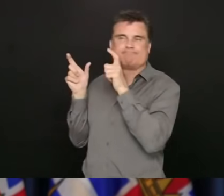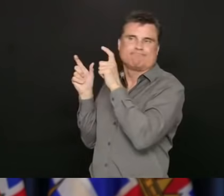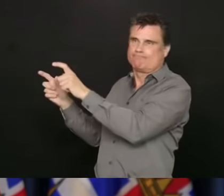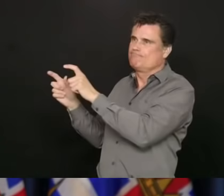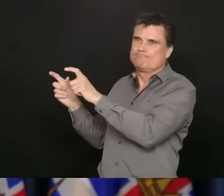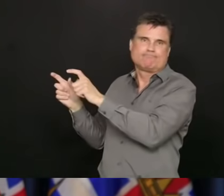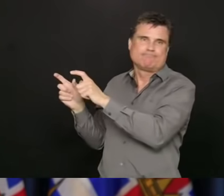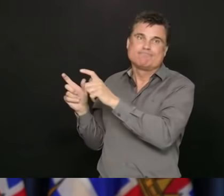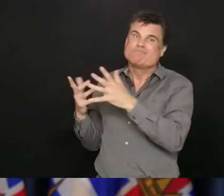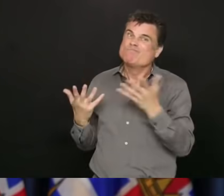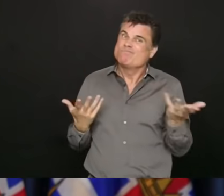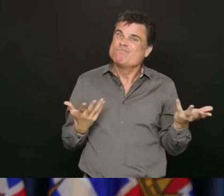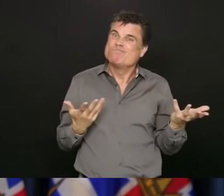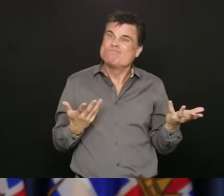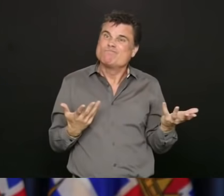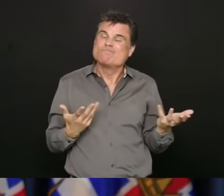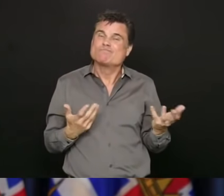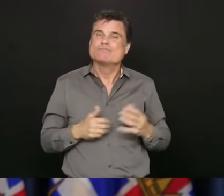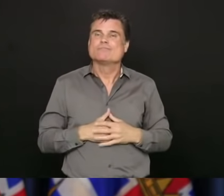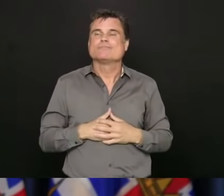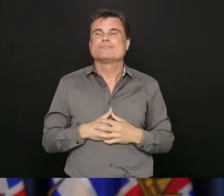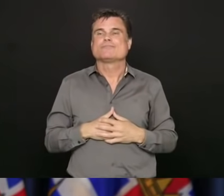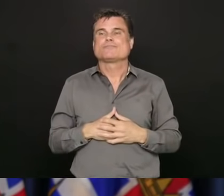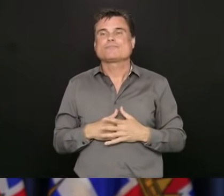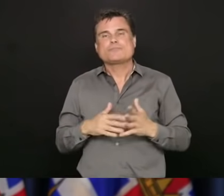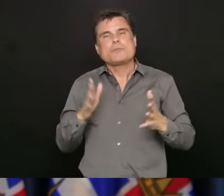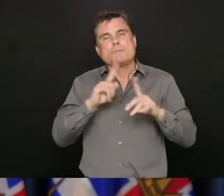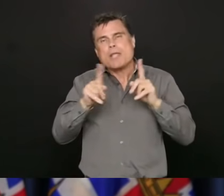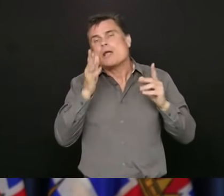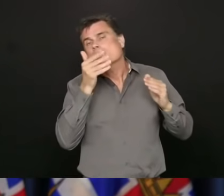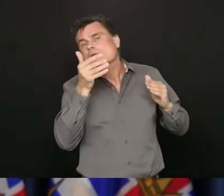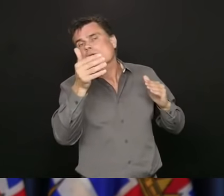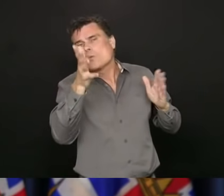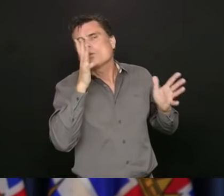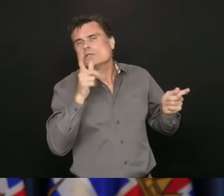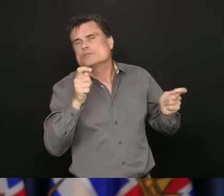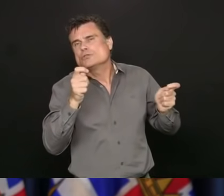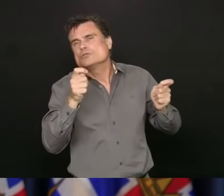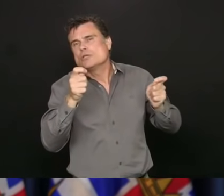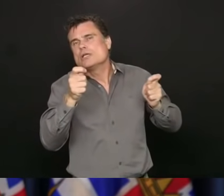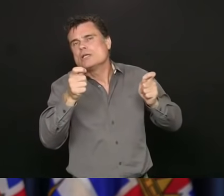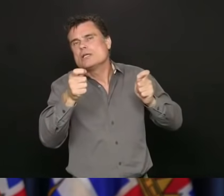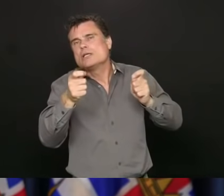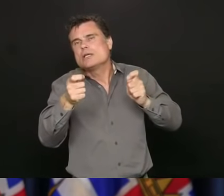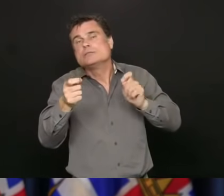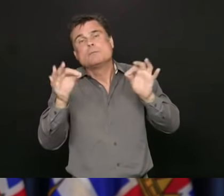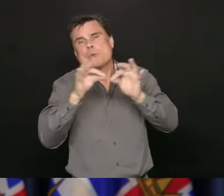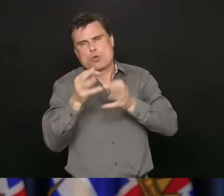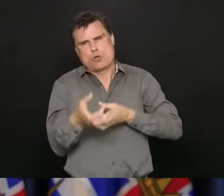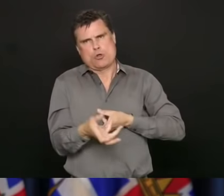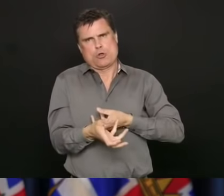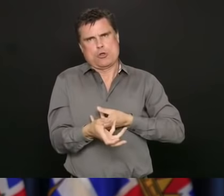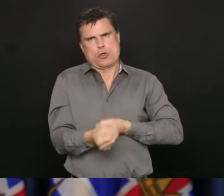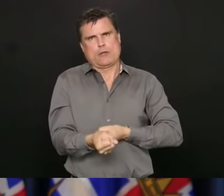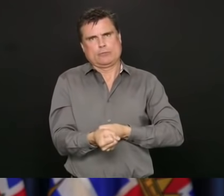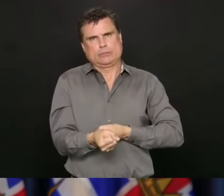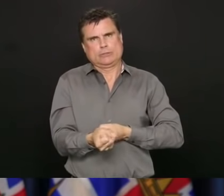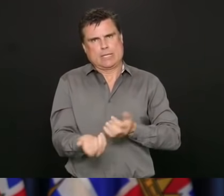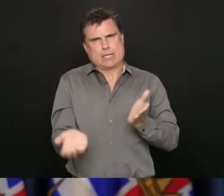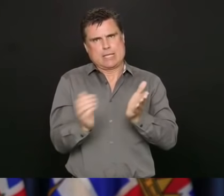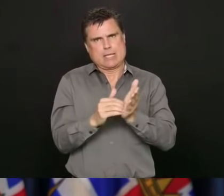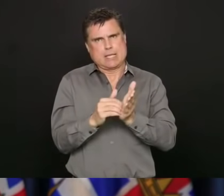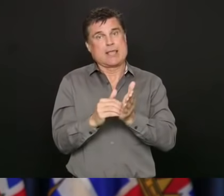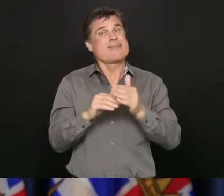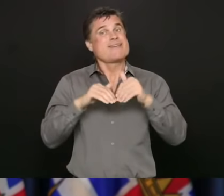They have to have confidence that they can interact with each other. We need to build that. And the only way we do that is if we focus on the task at hand, day by